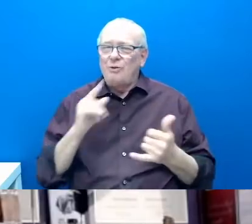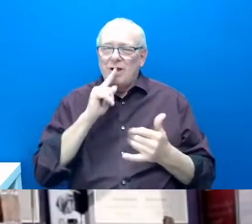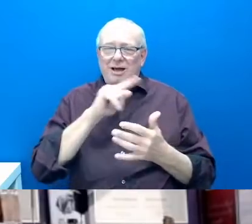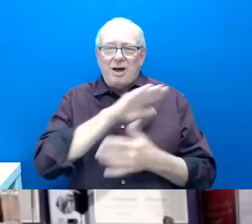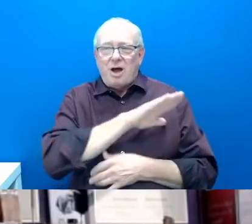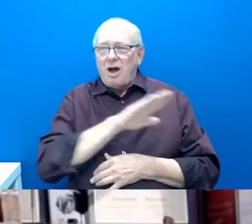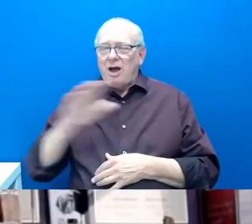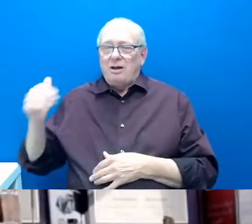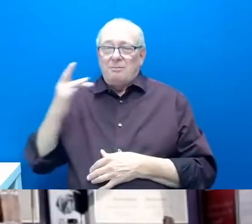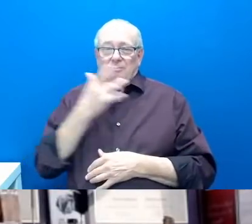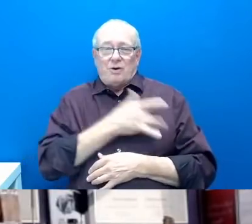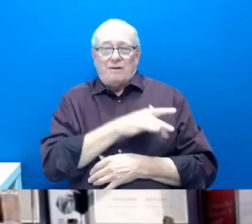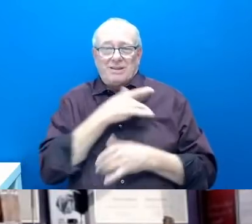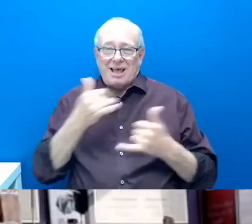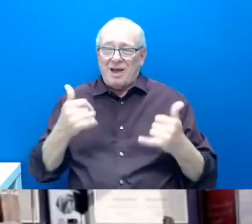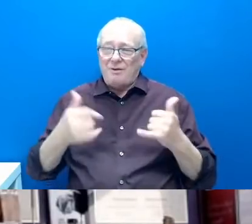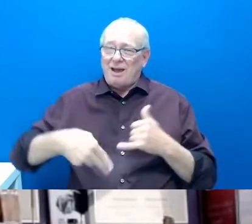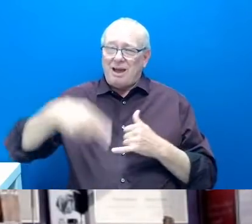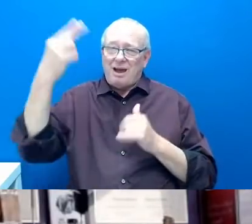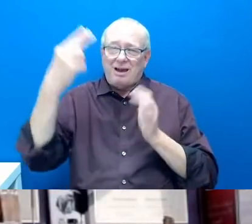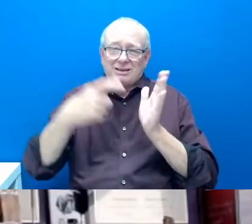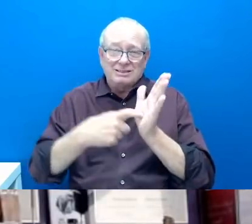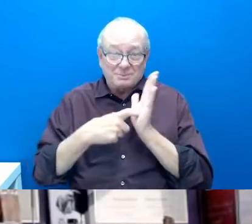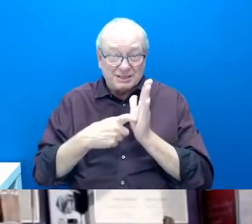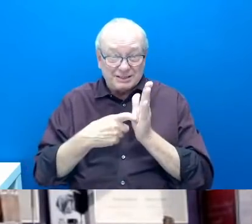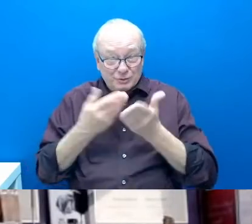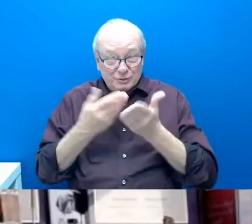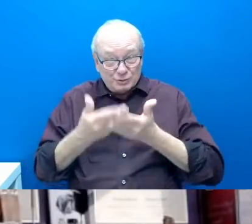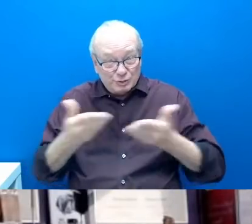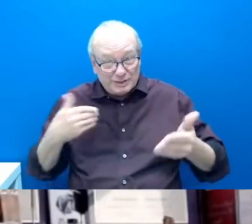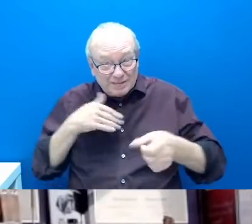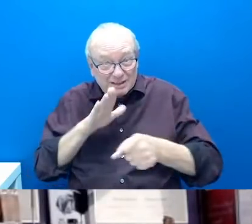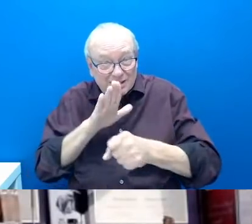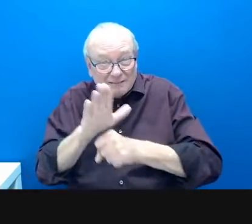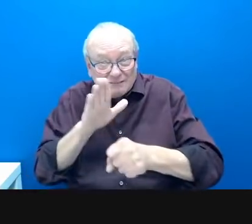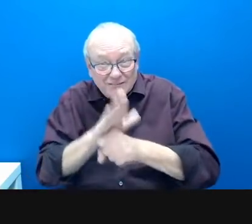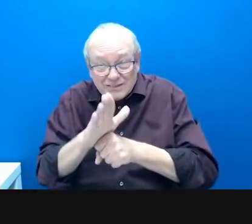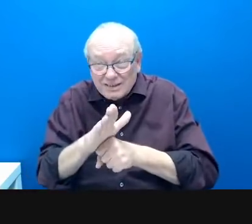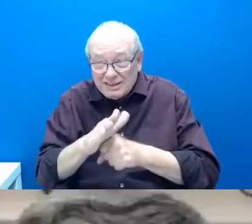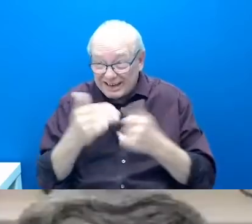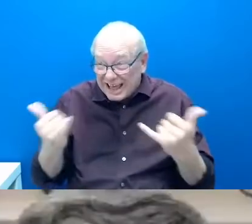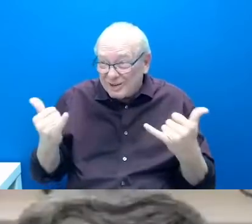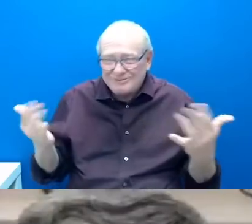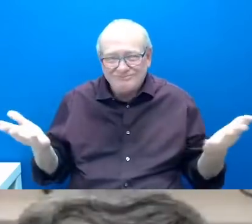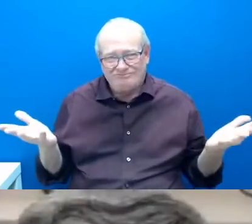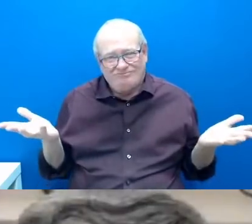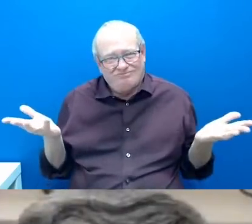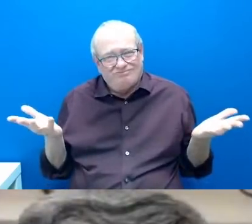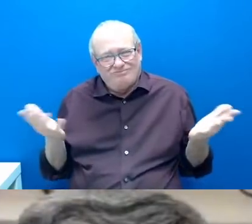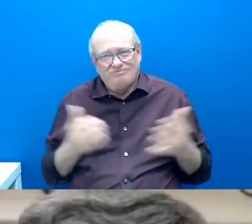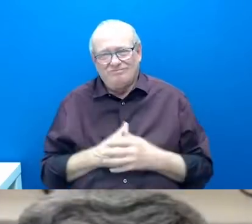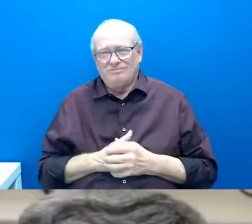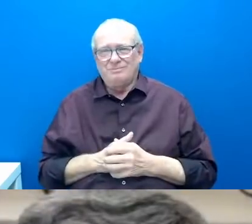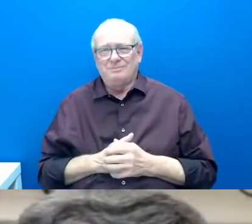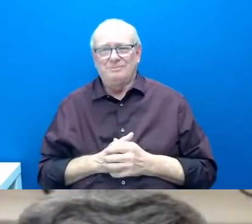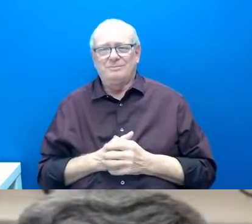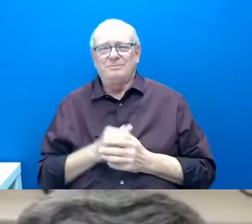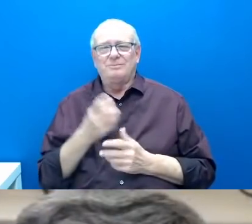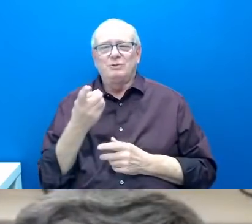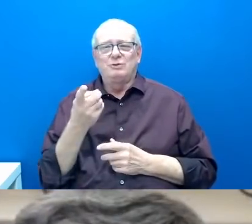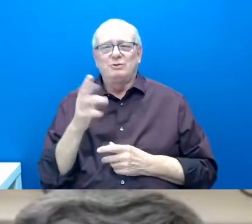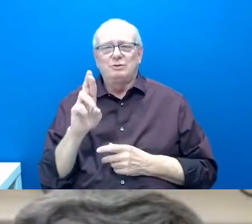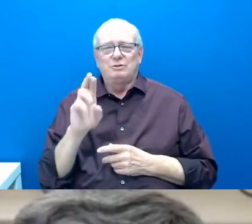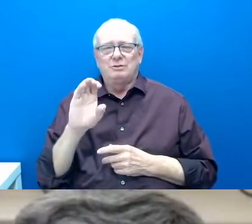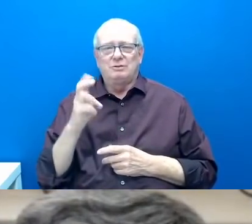all provinces. Thank you very much. I'm going to invite Dr. Schutnate into